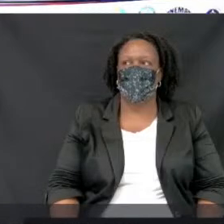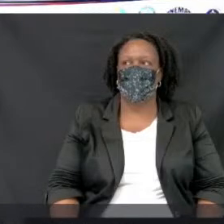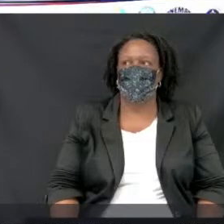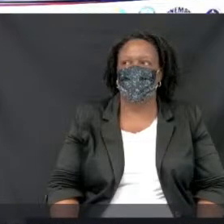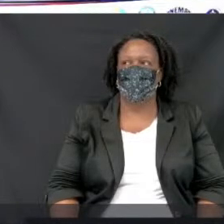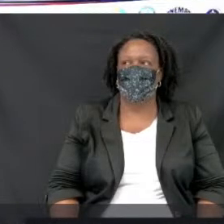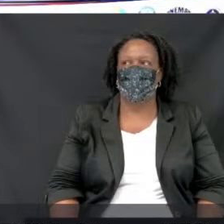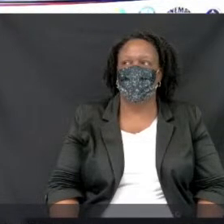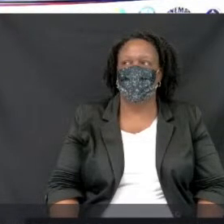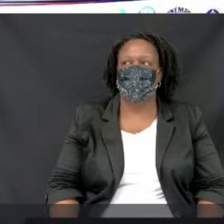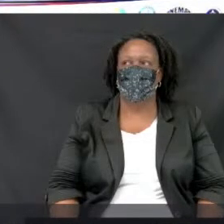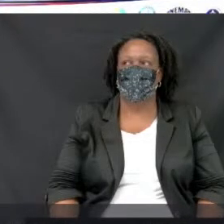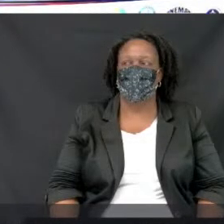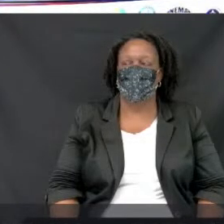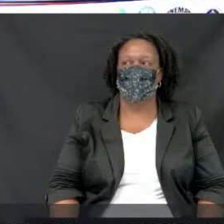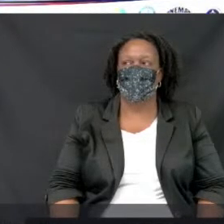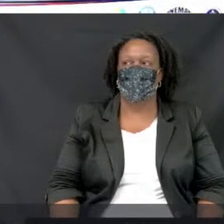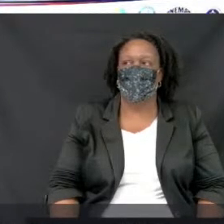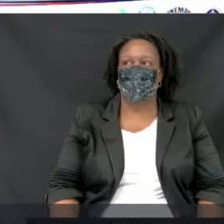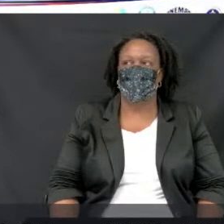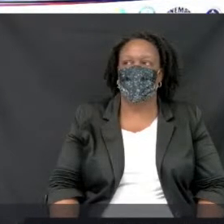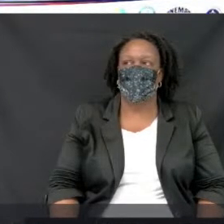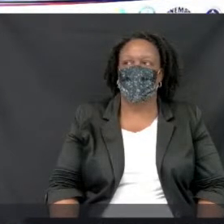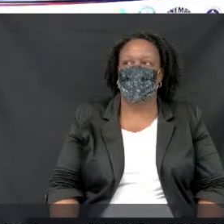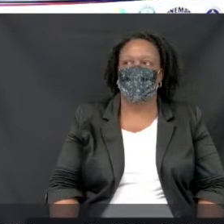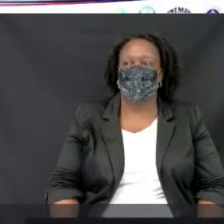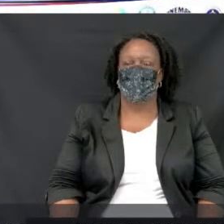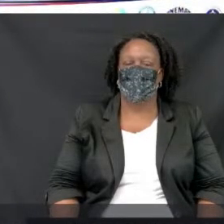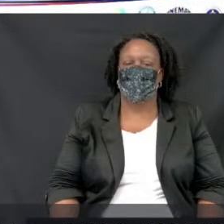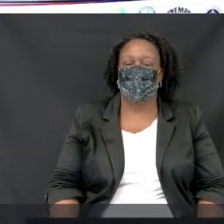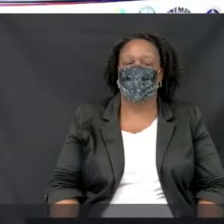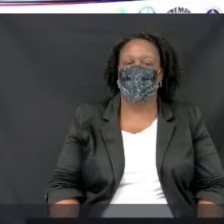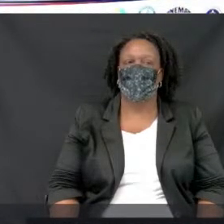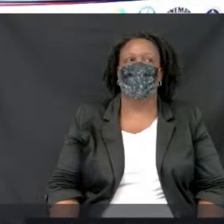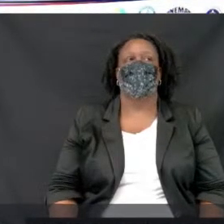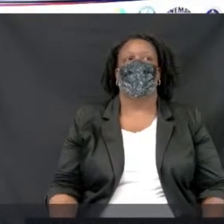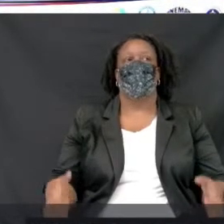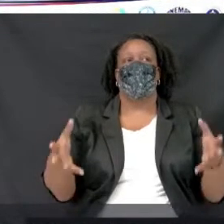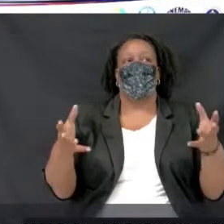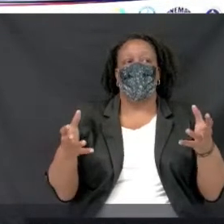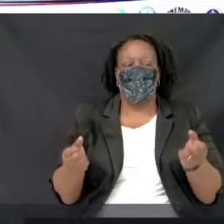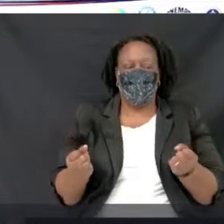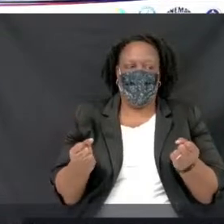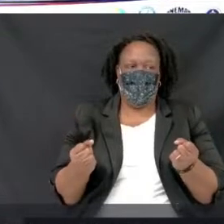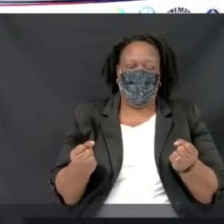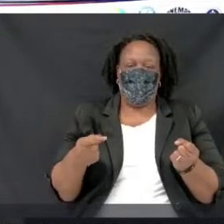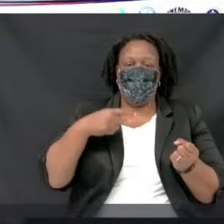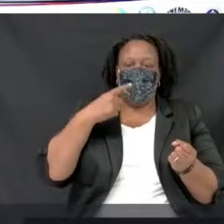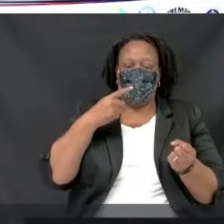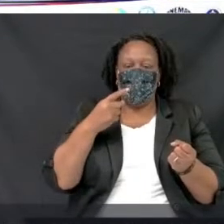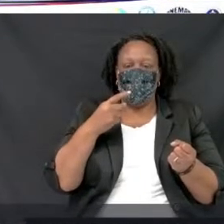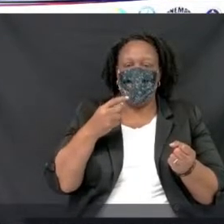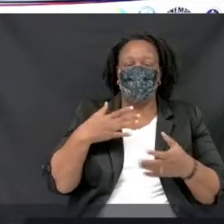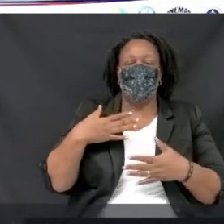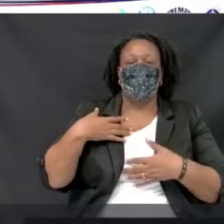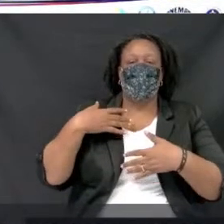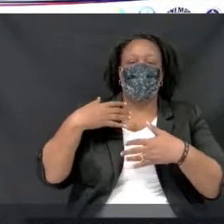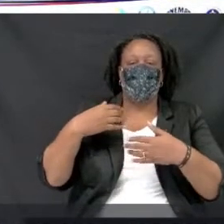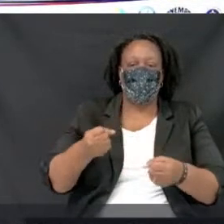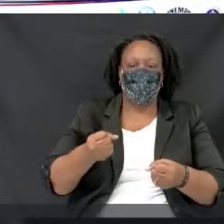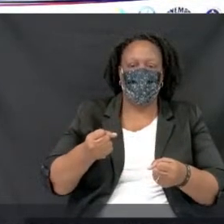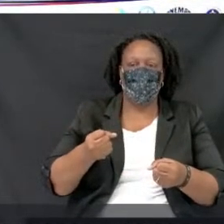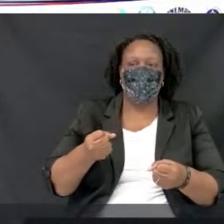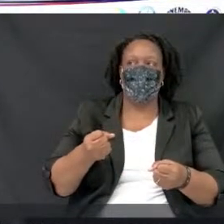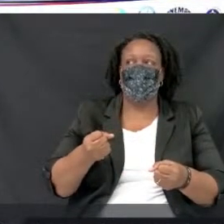Right. So, Mr. Williams, thanks for the question. Again, there are health and travel protocols that the cruise